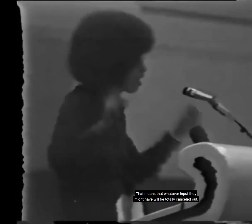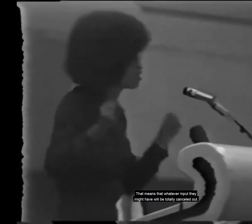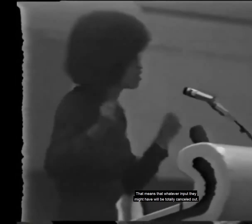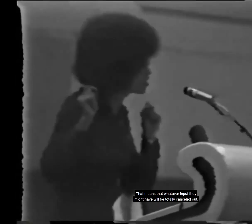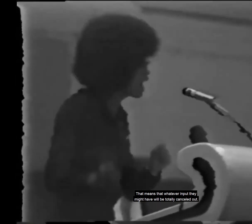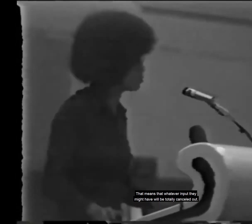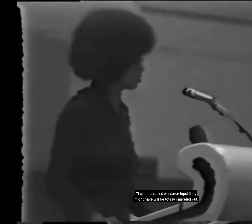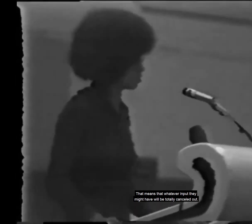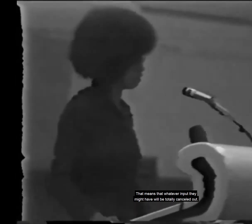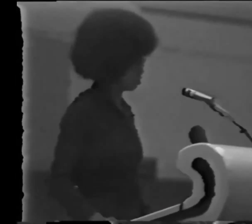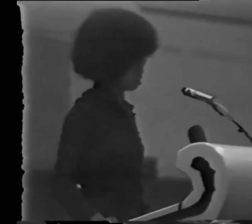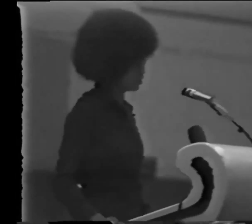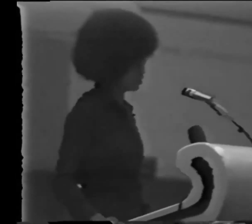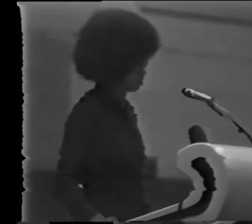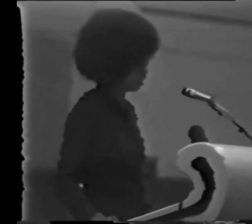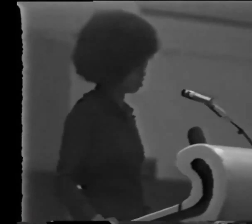totally canceled out.